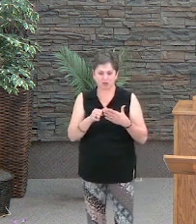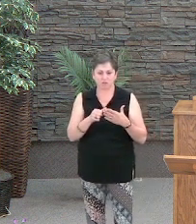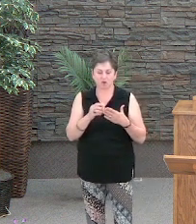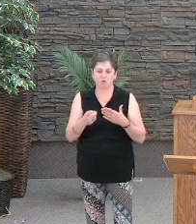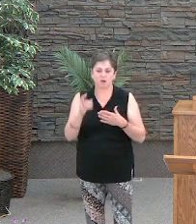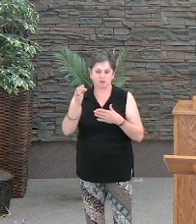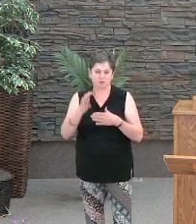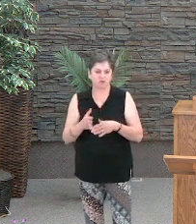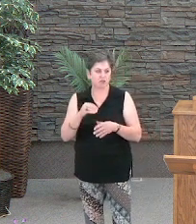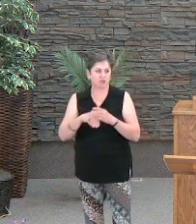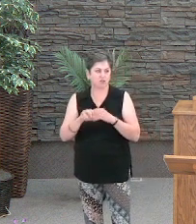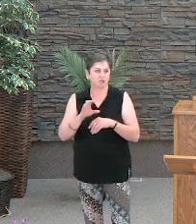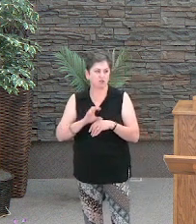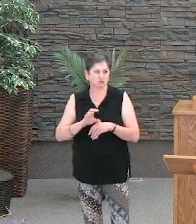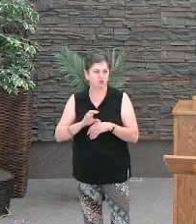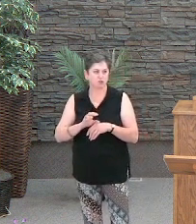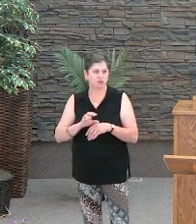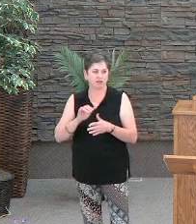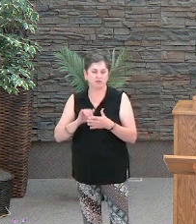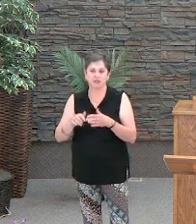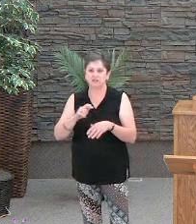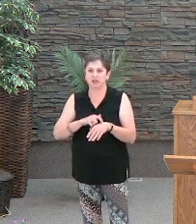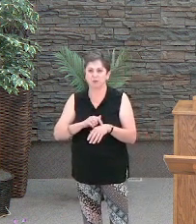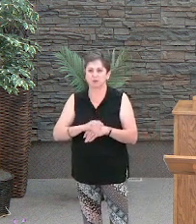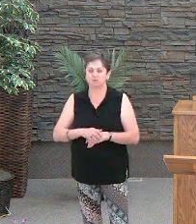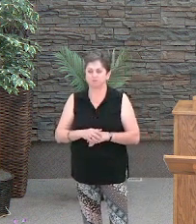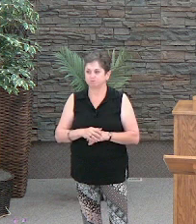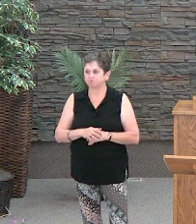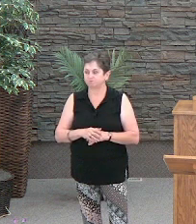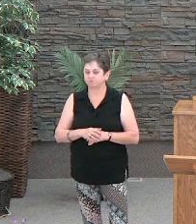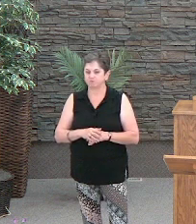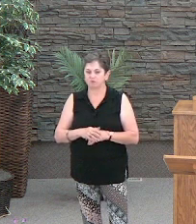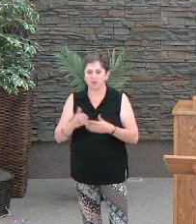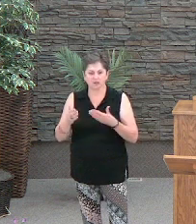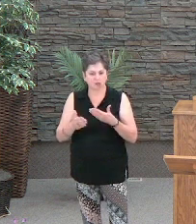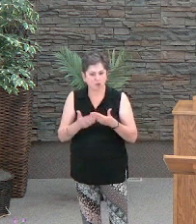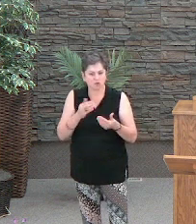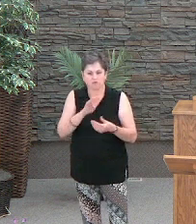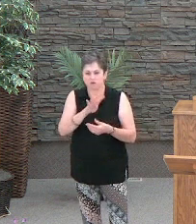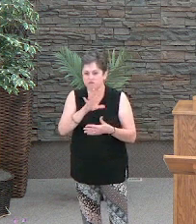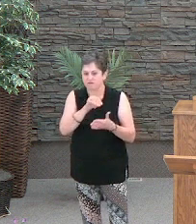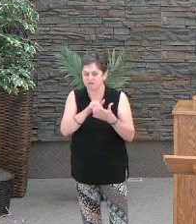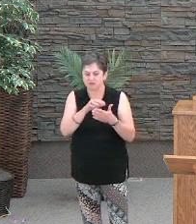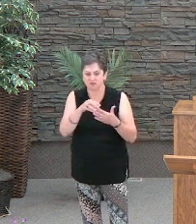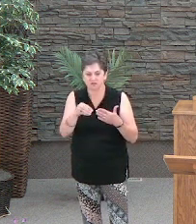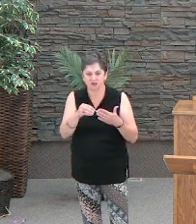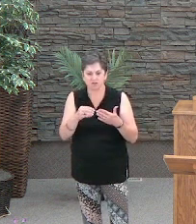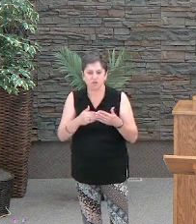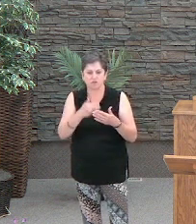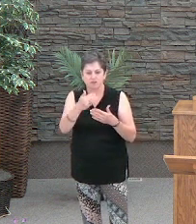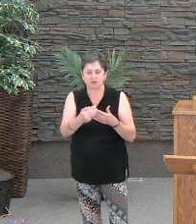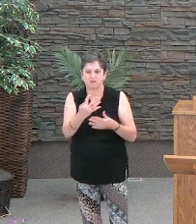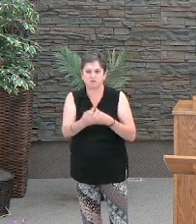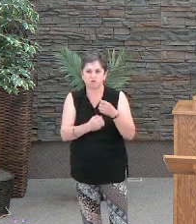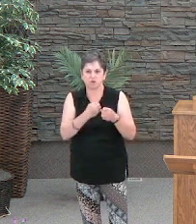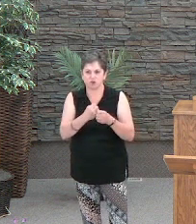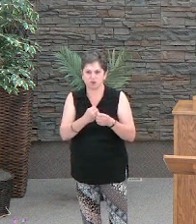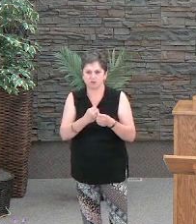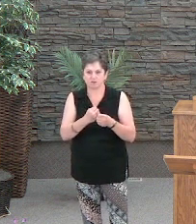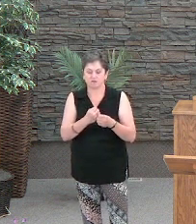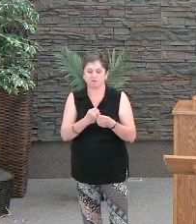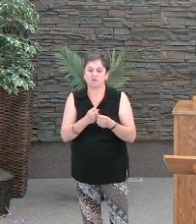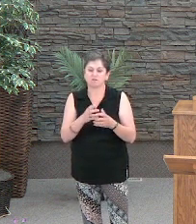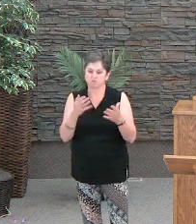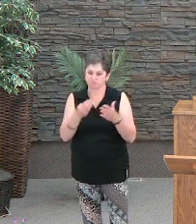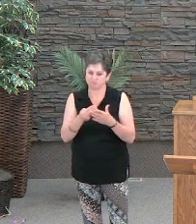of the ministers of the church in that time period. Nearly $45,000 over the next 4 years. It's a significant